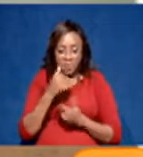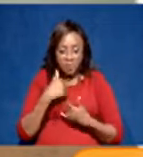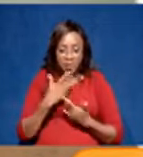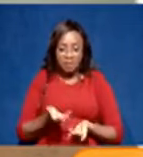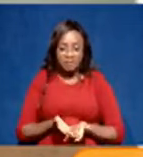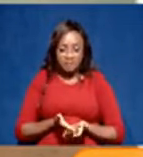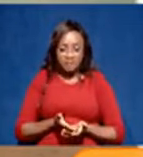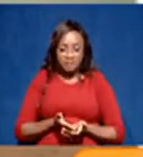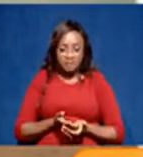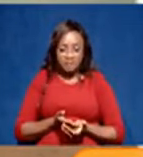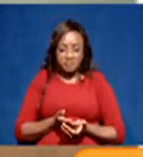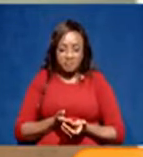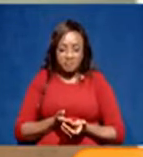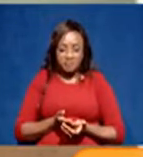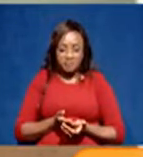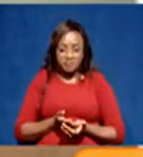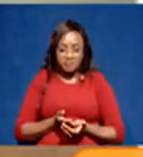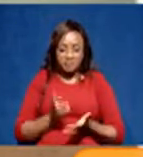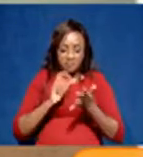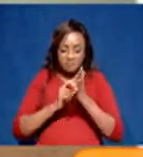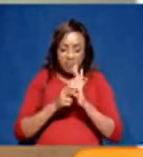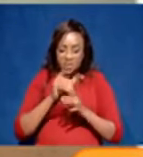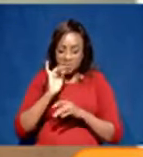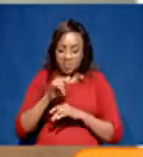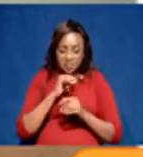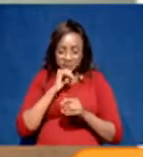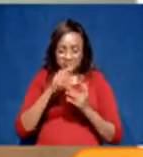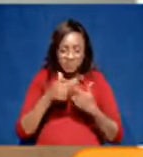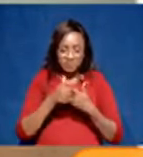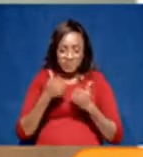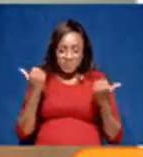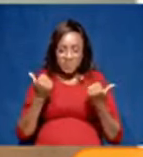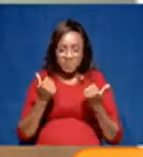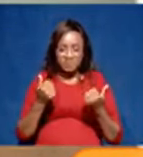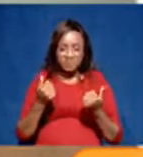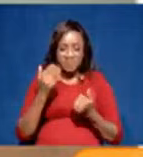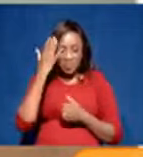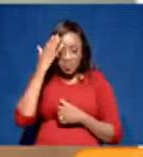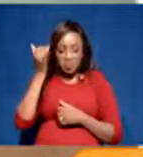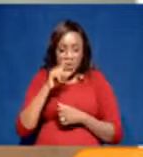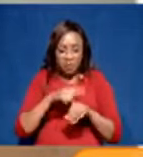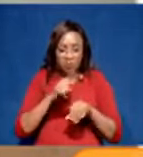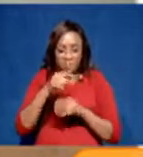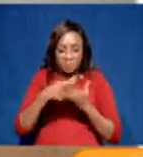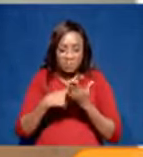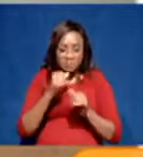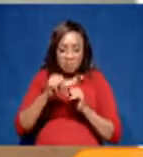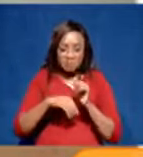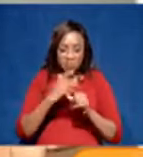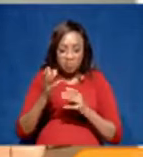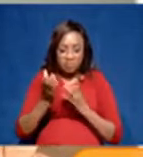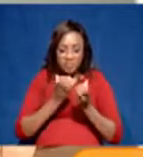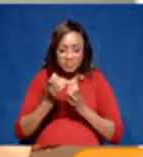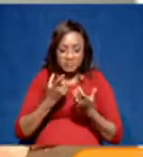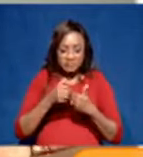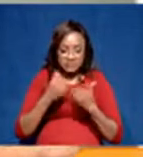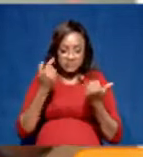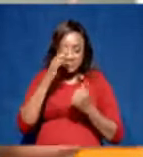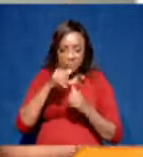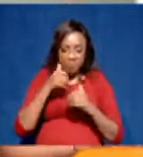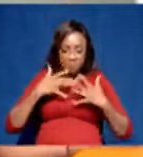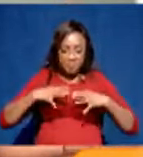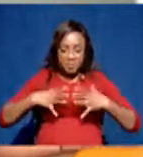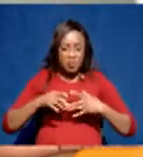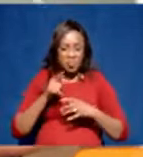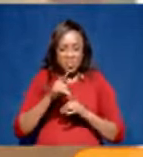is the rider himself. So they are not separate from the business. You know, when you talk about businesses that are separate from individuals, are big corporations like